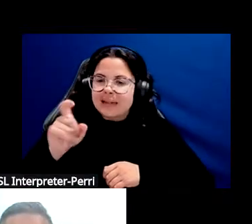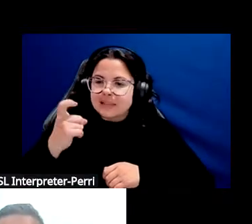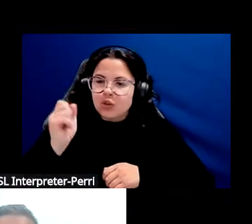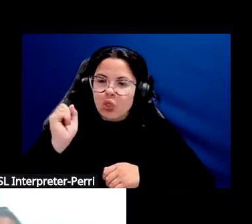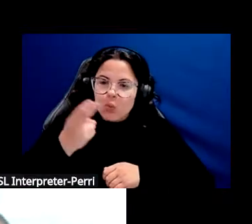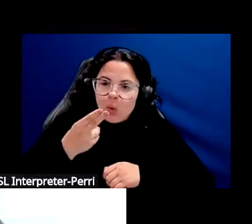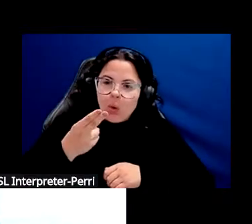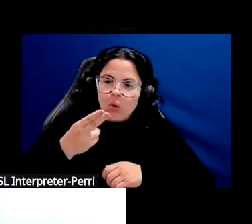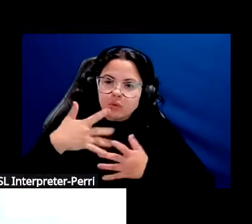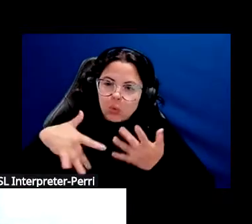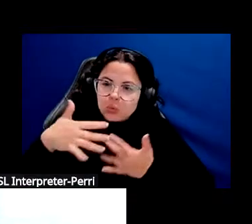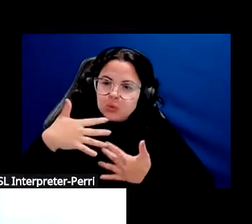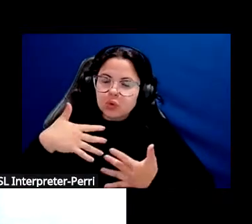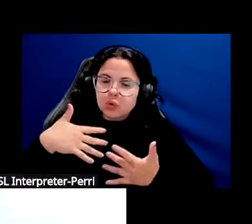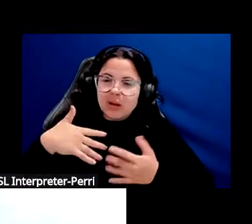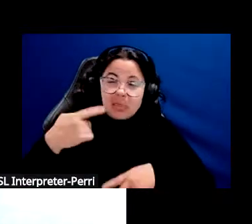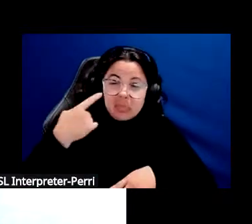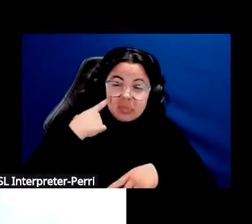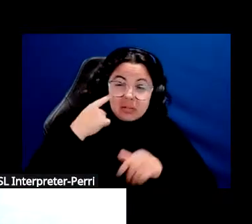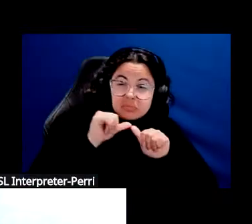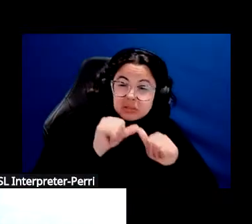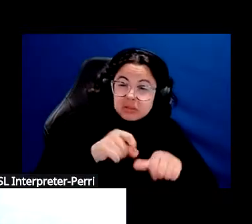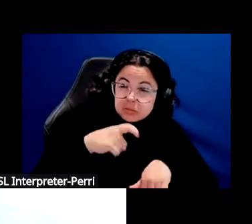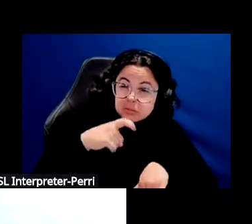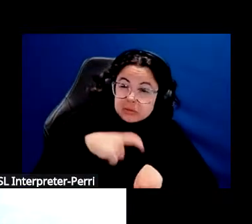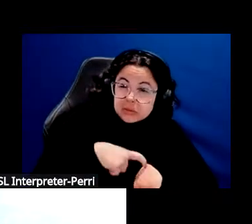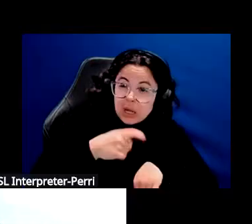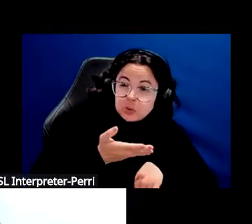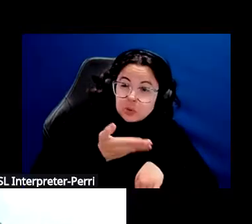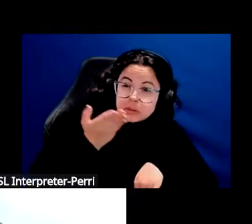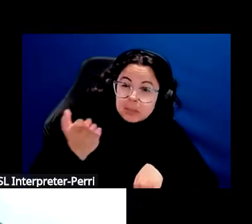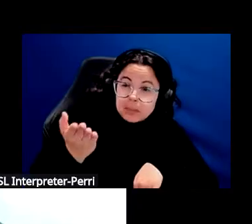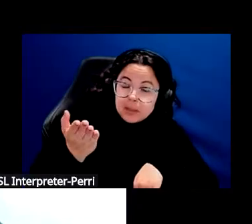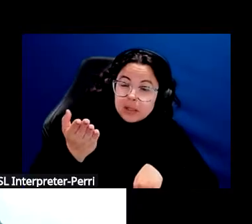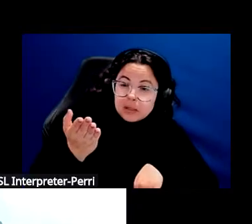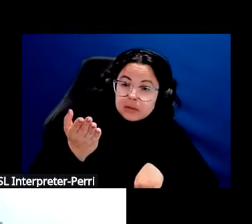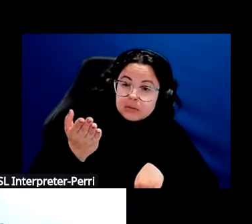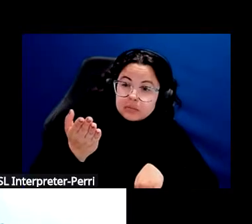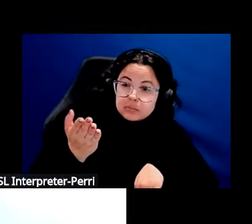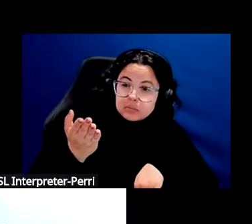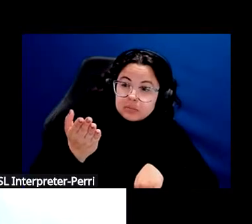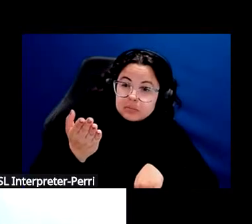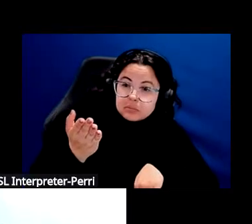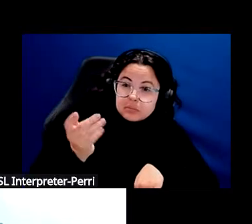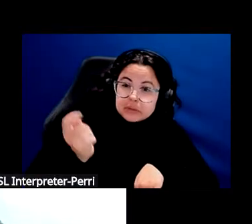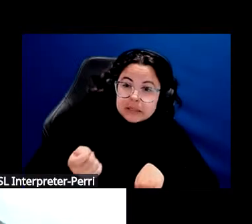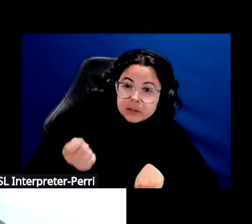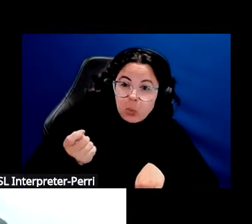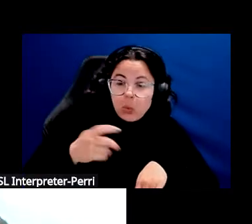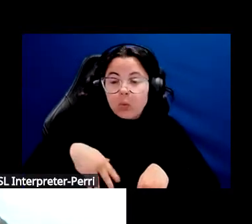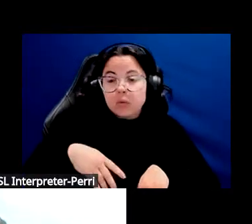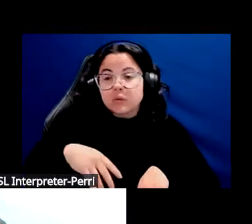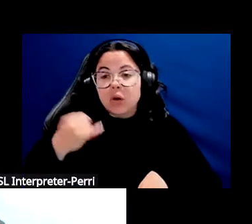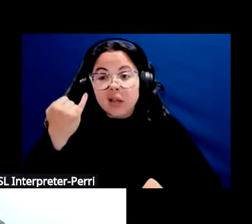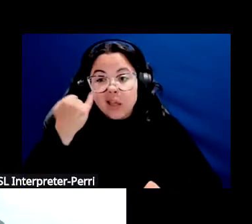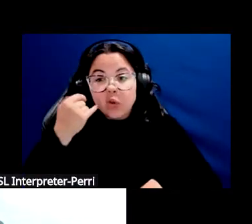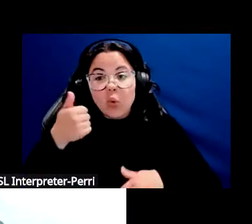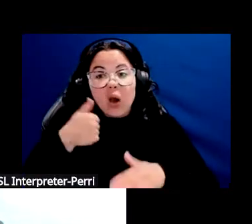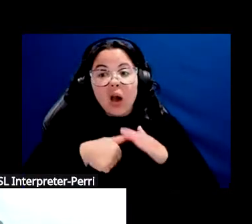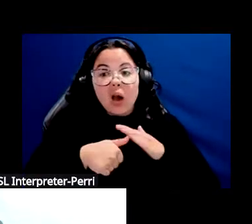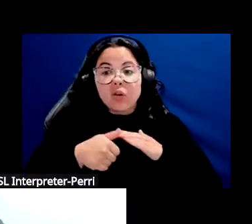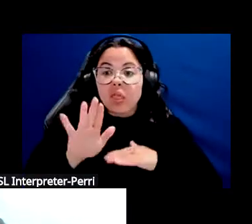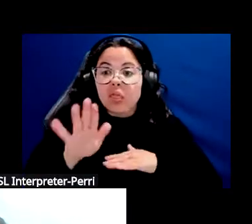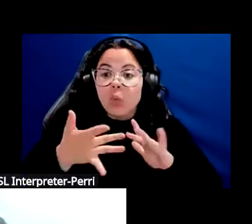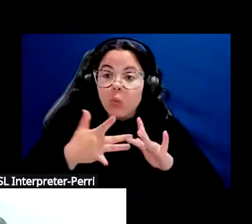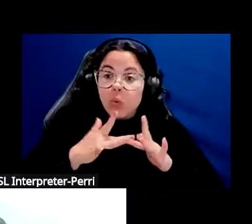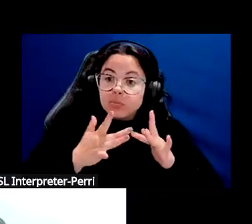some time to submit testimony. So if you go under the council's